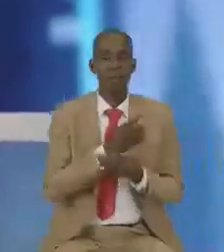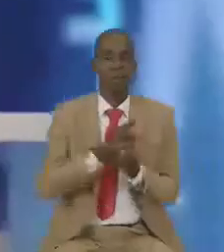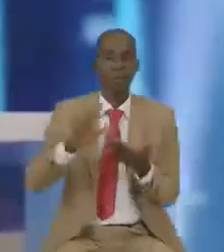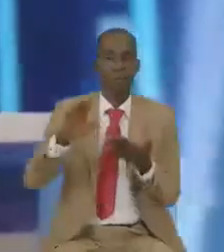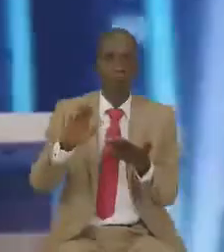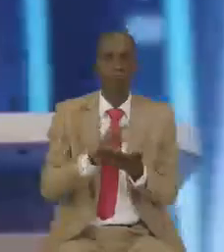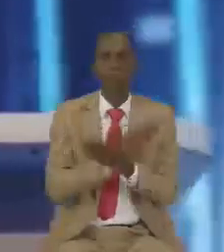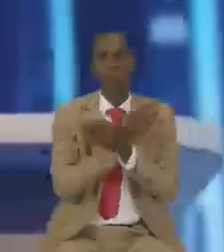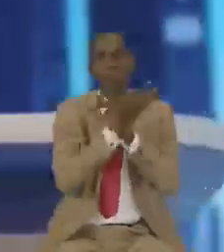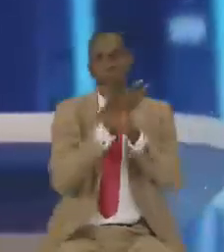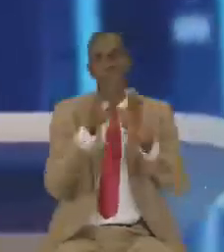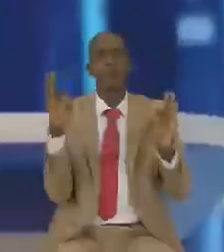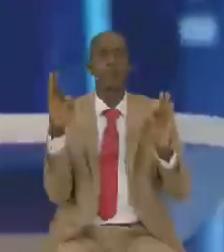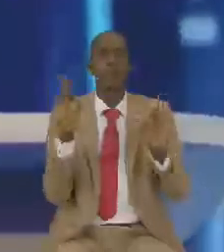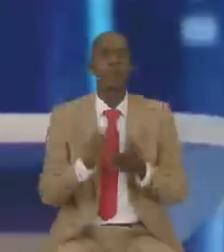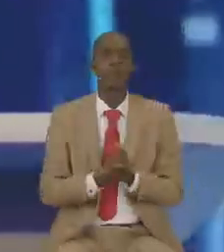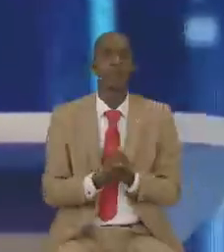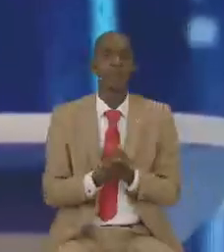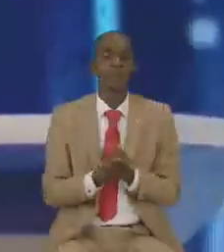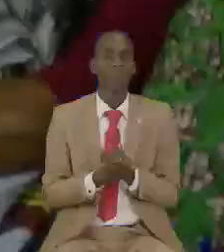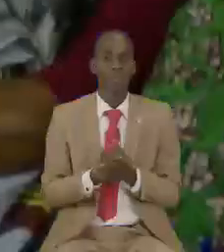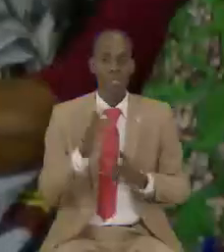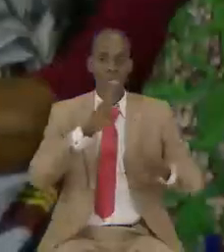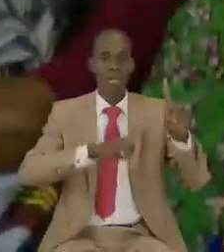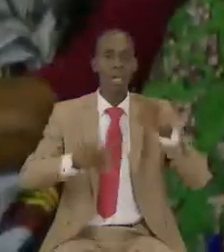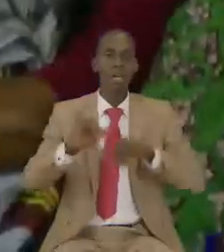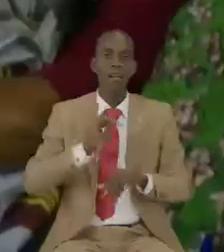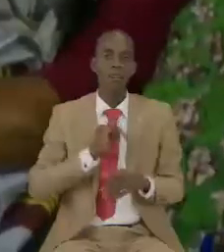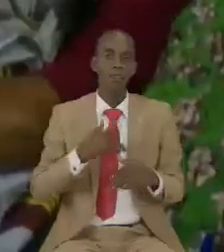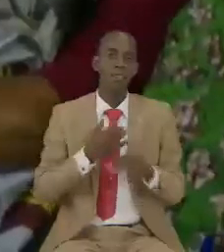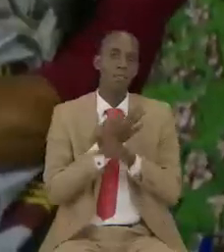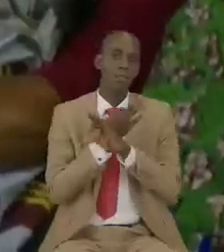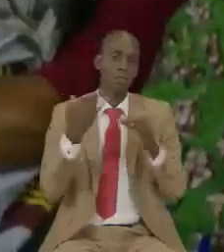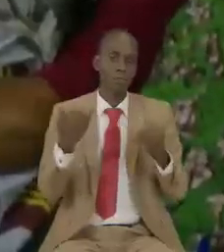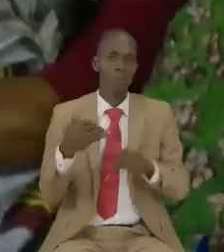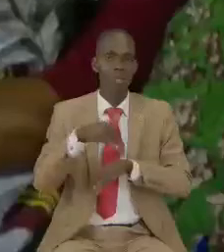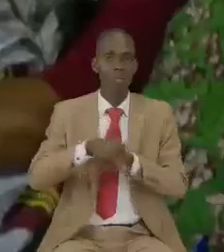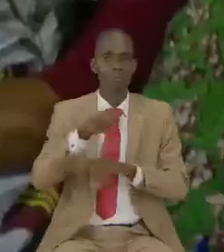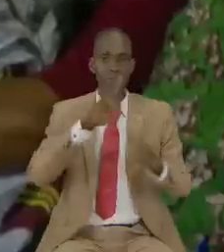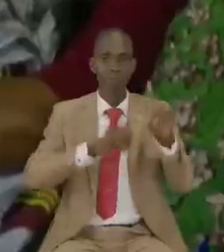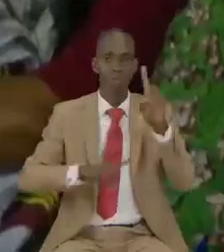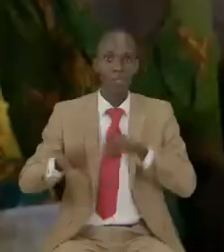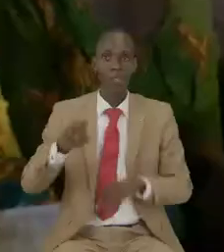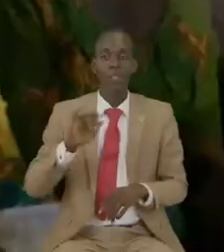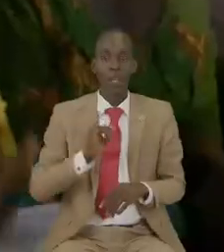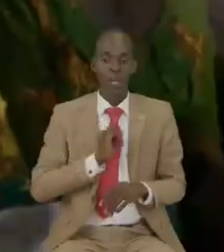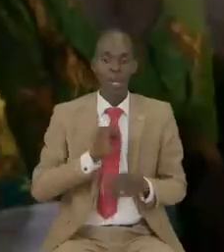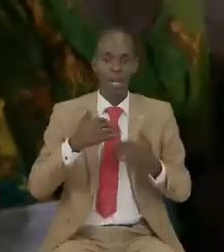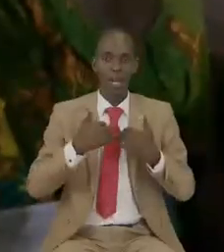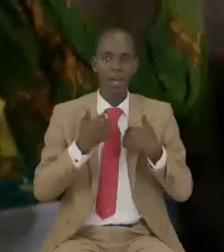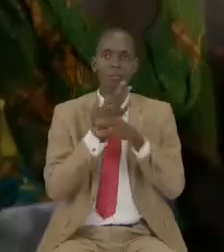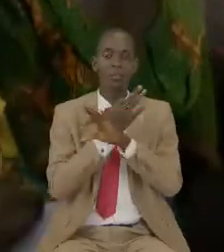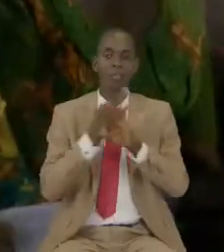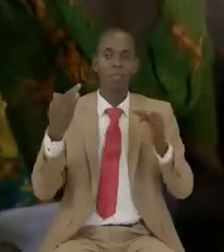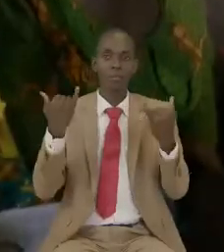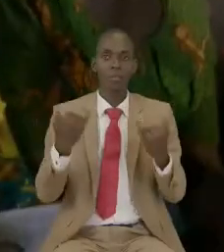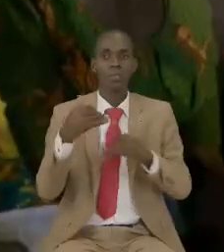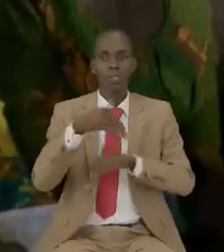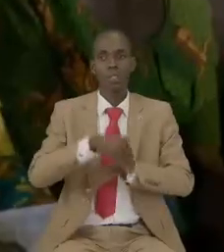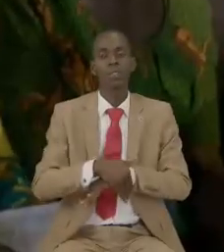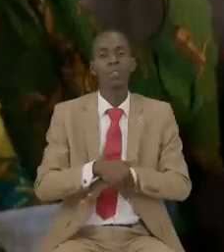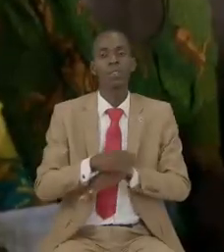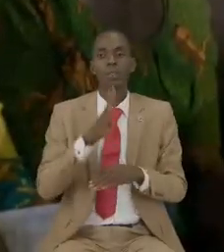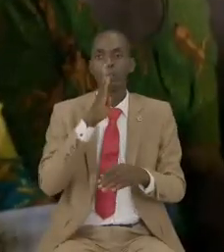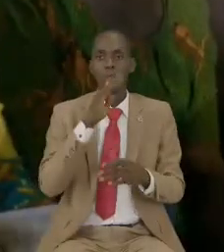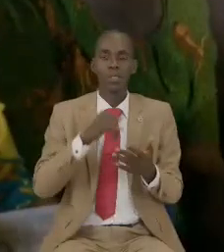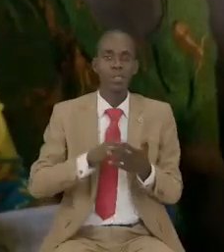supernatural freedom. I have freedom tonight. I said, you have freedom tonight. Be confirmed